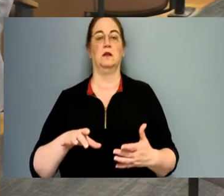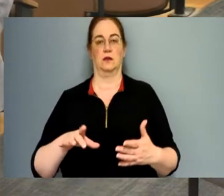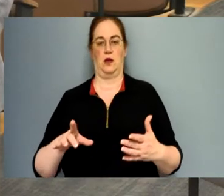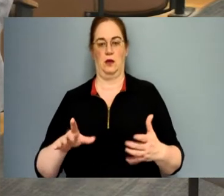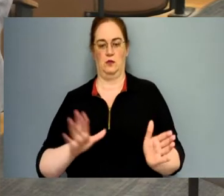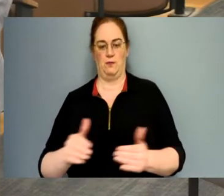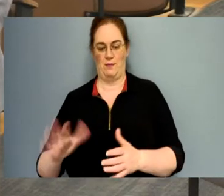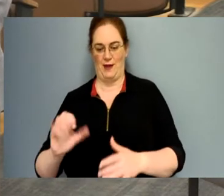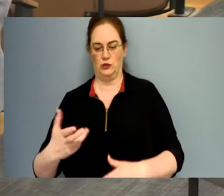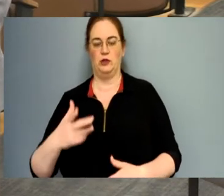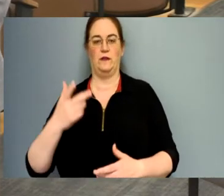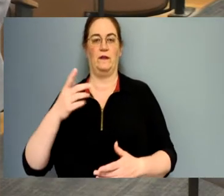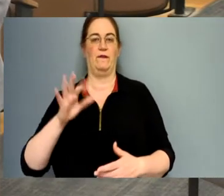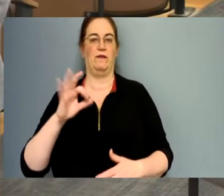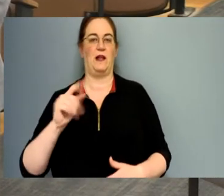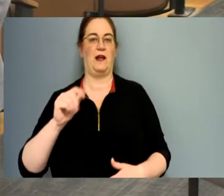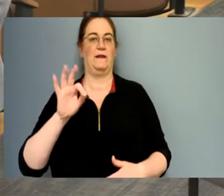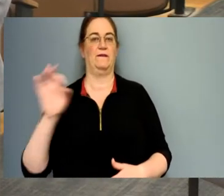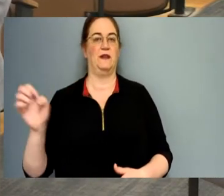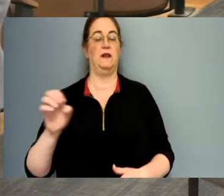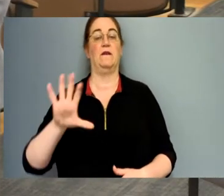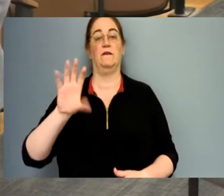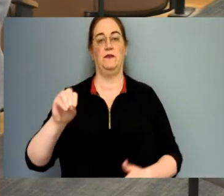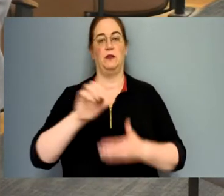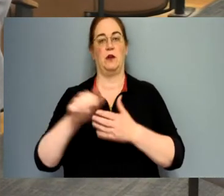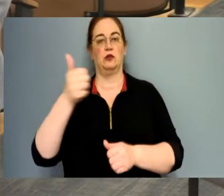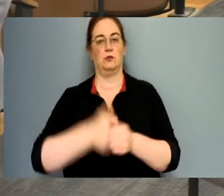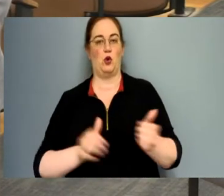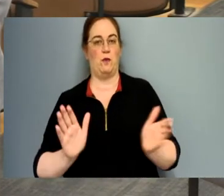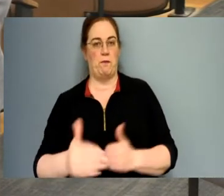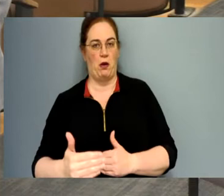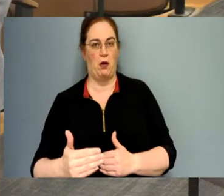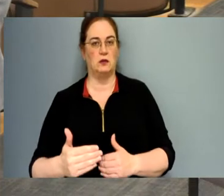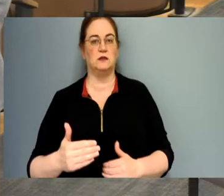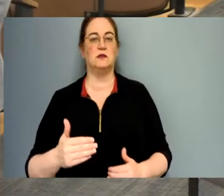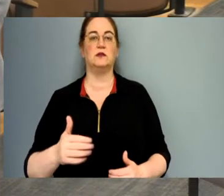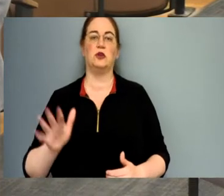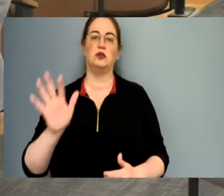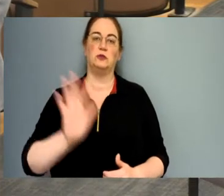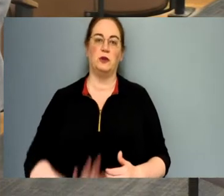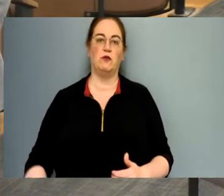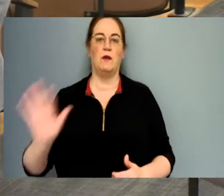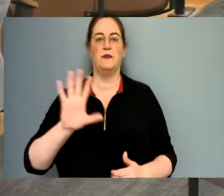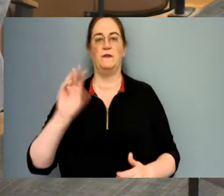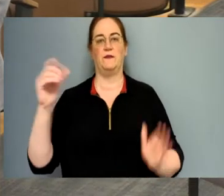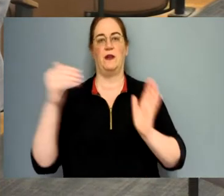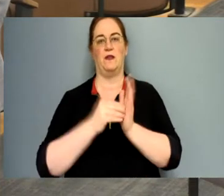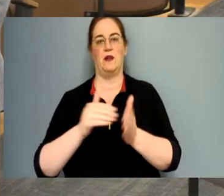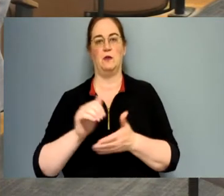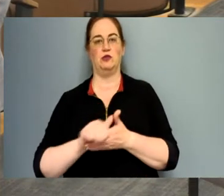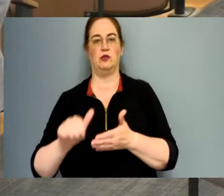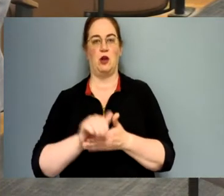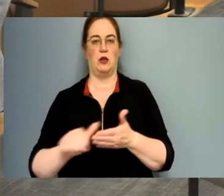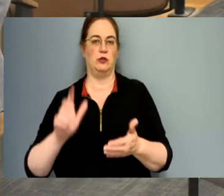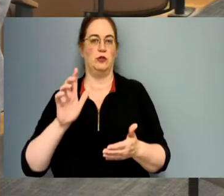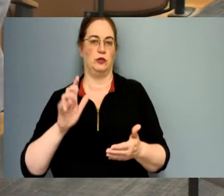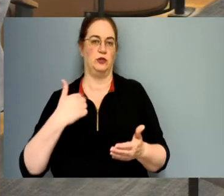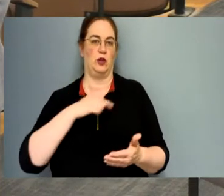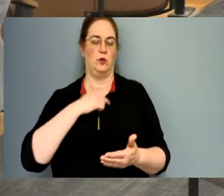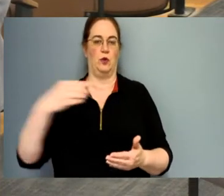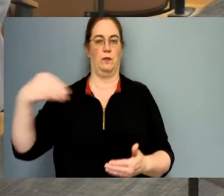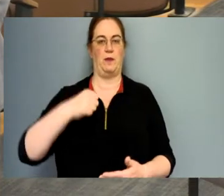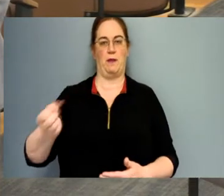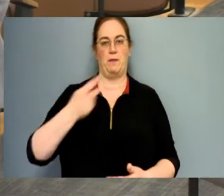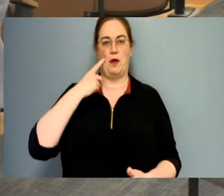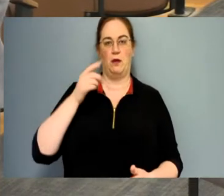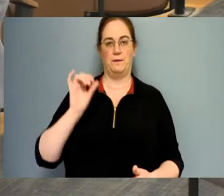gives a flat fee of $50 per box. So it should be roughly $50,000 that we're reimbursed